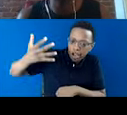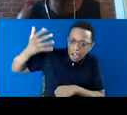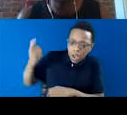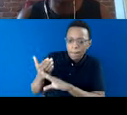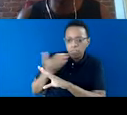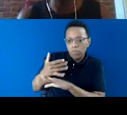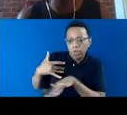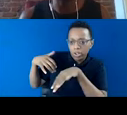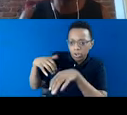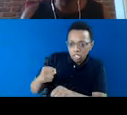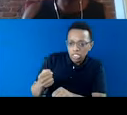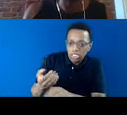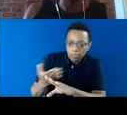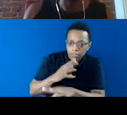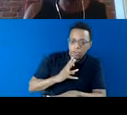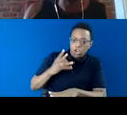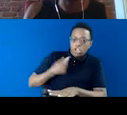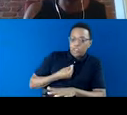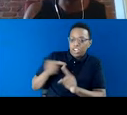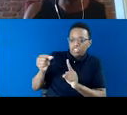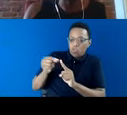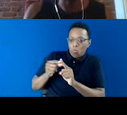and long before transgender is a word.